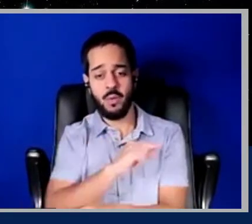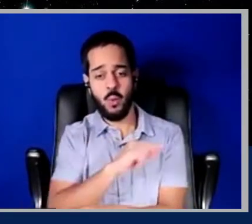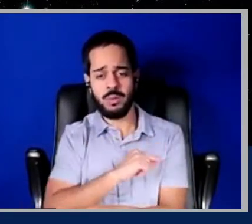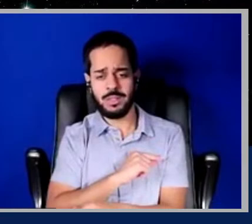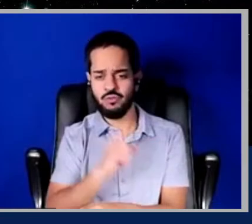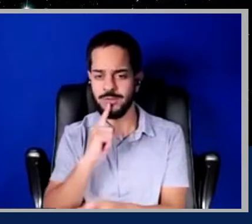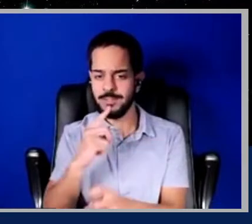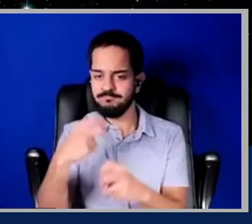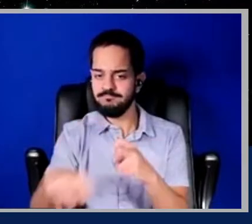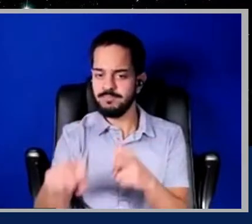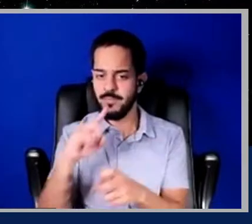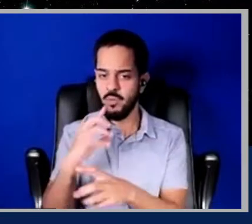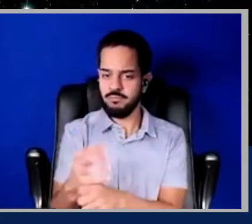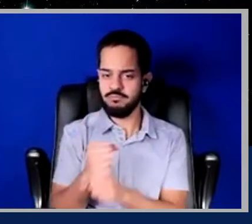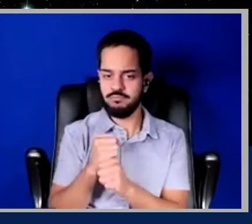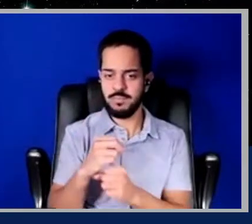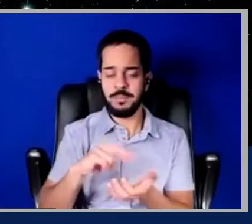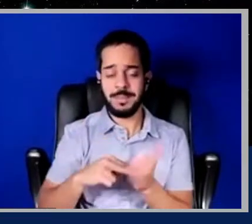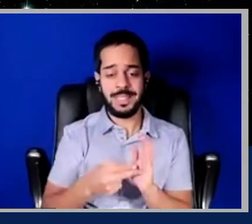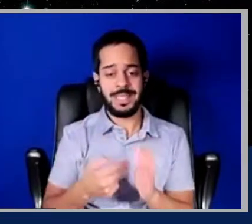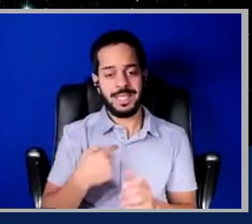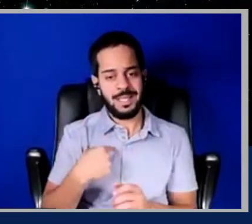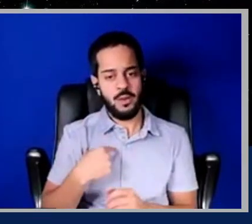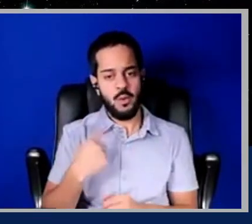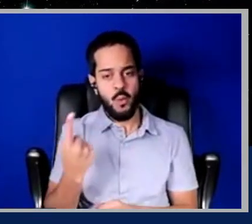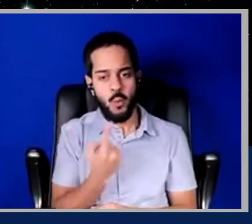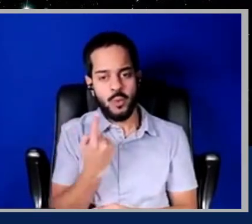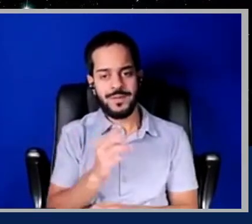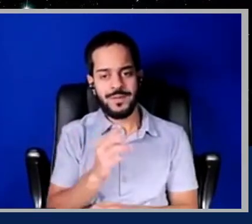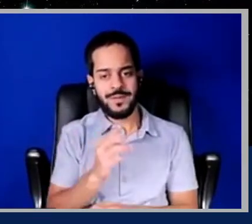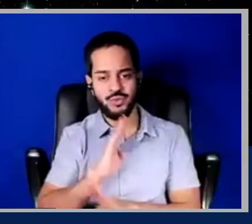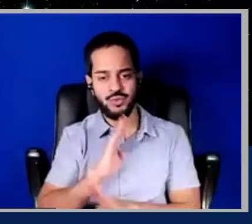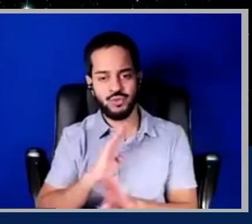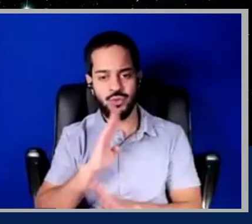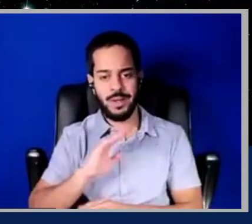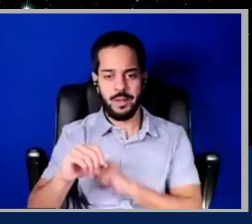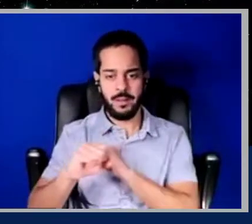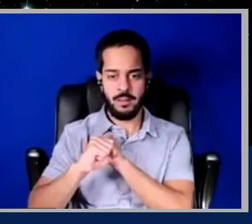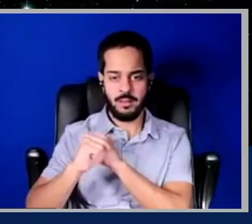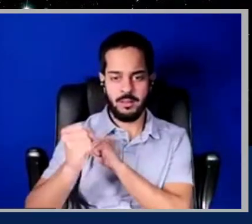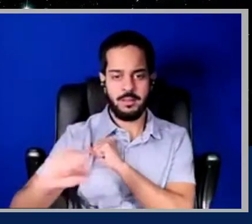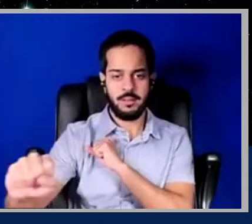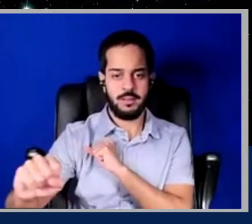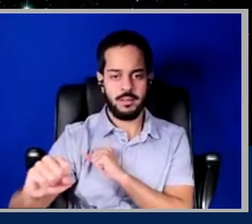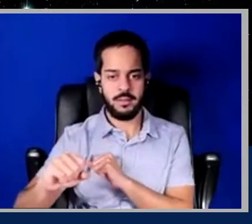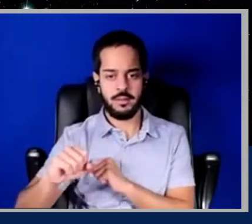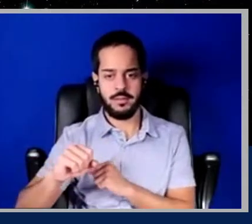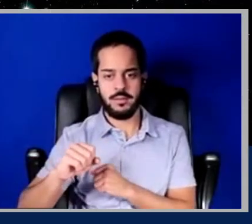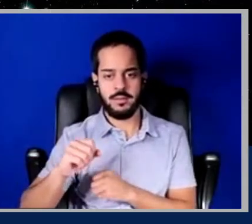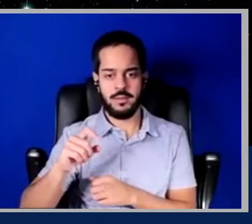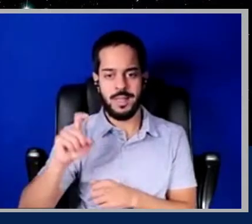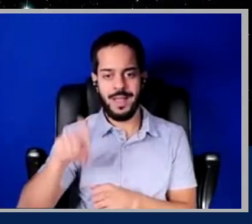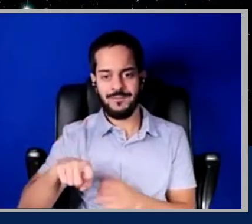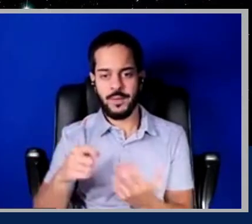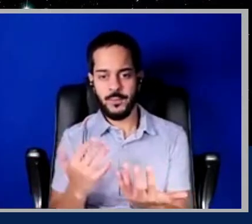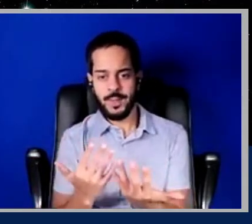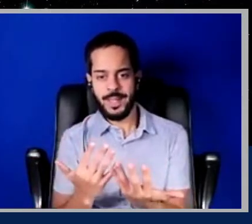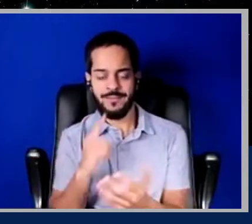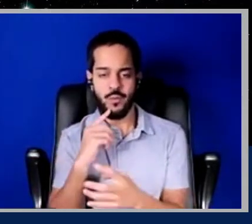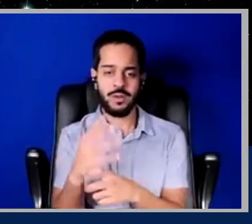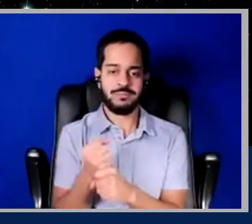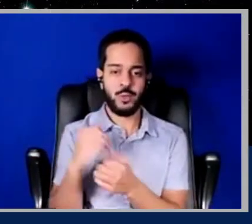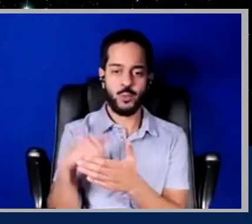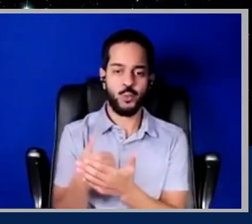so I was always frustrated with the pace of those outputs. The pace of getting new 3D prints of a